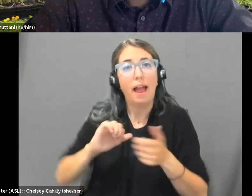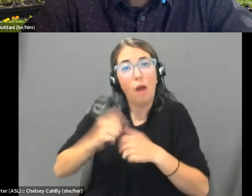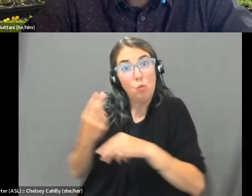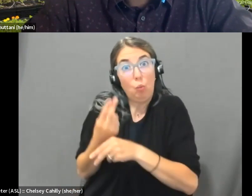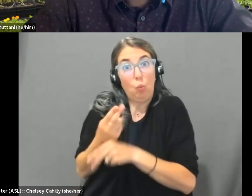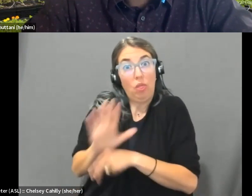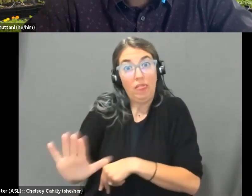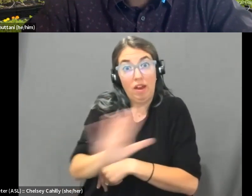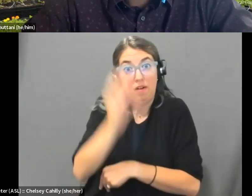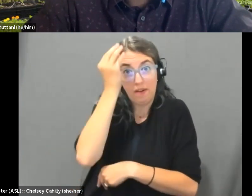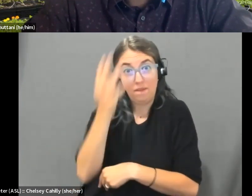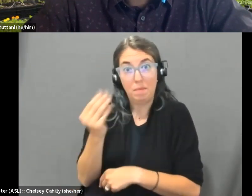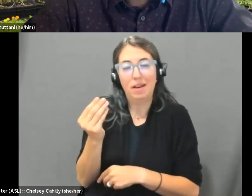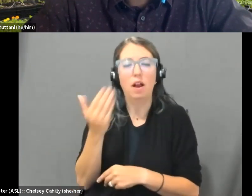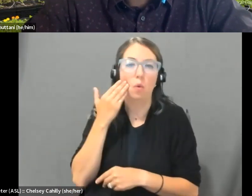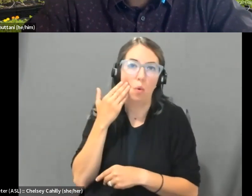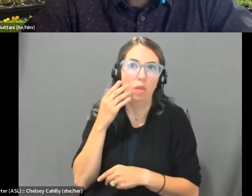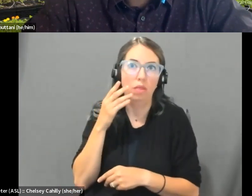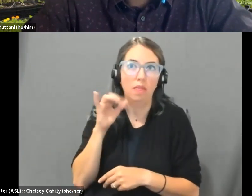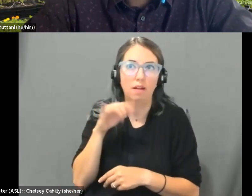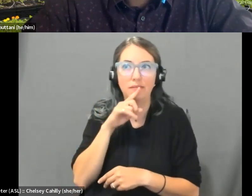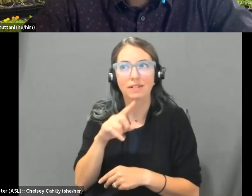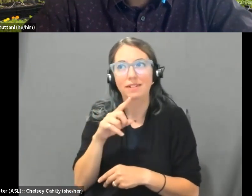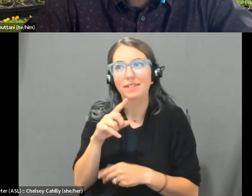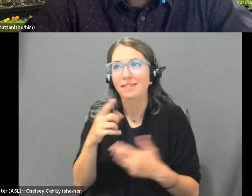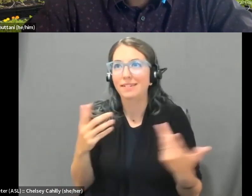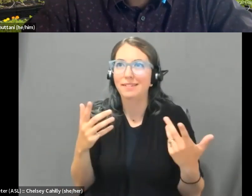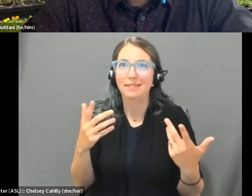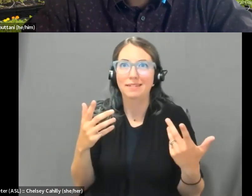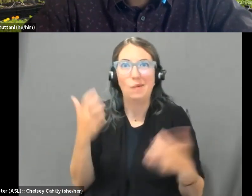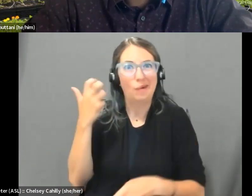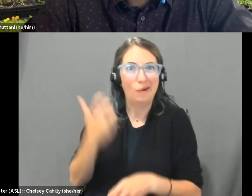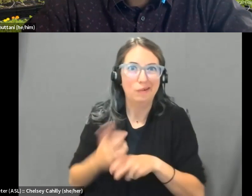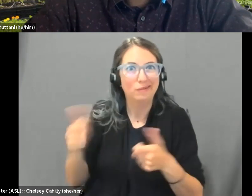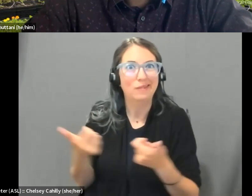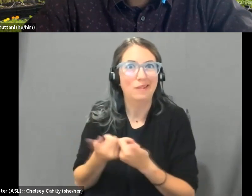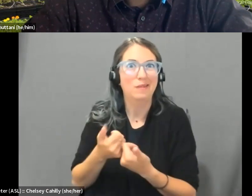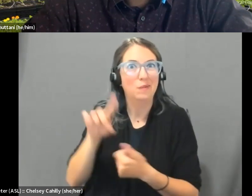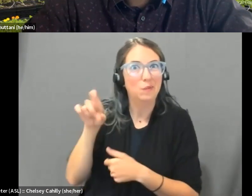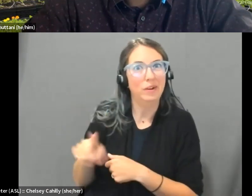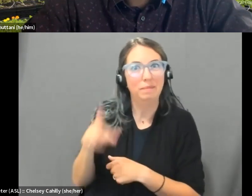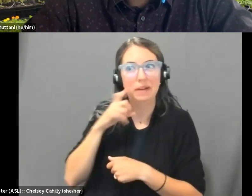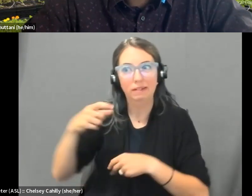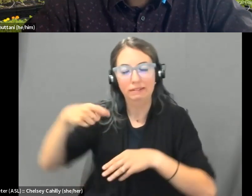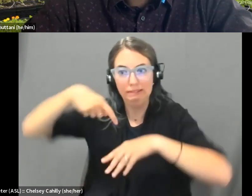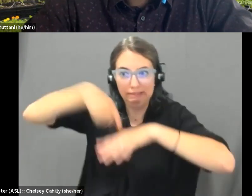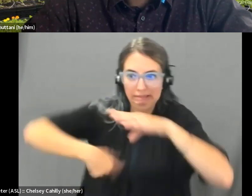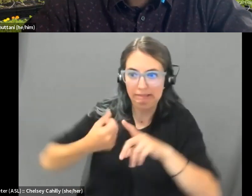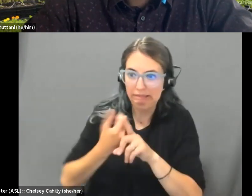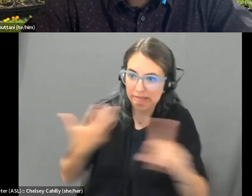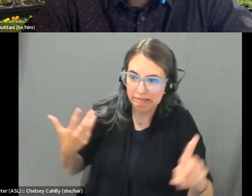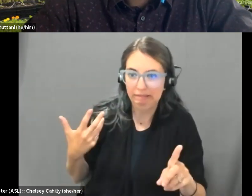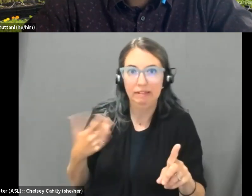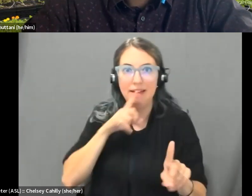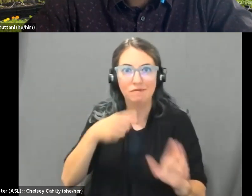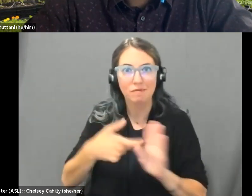can get really granular. I'm curious about, did it take a lot of time, and do you think it should take time?